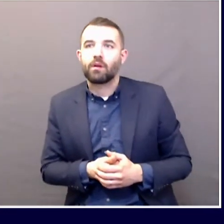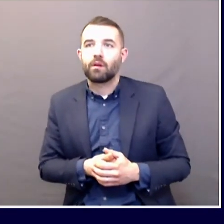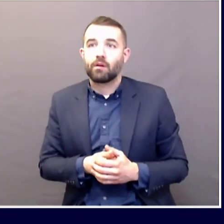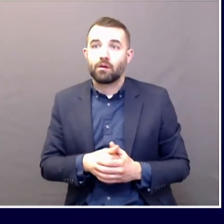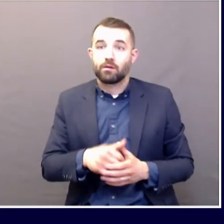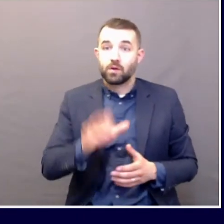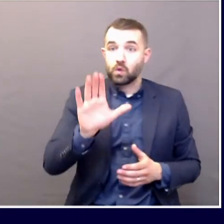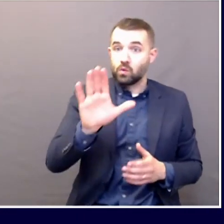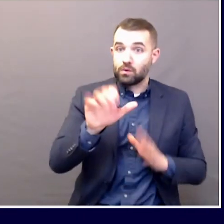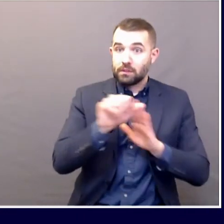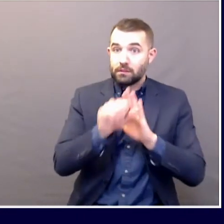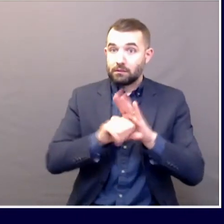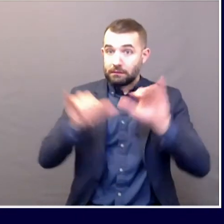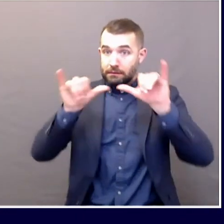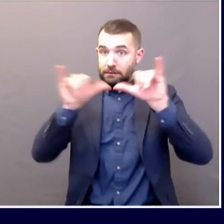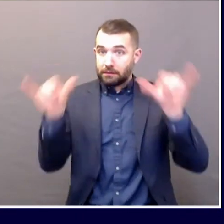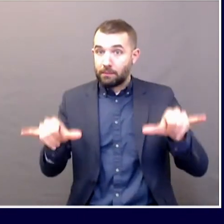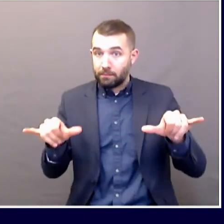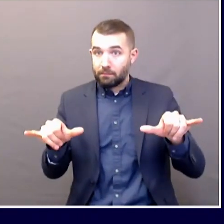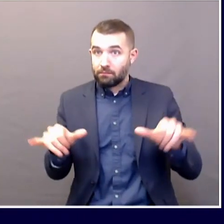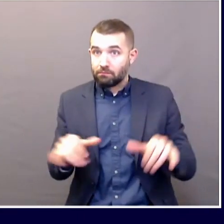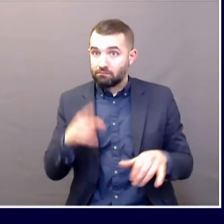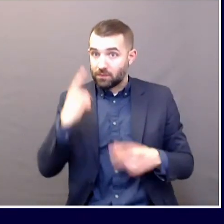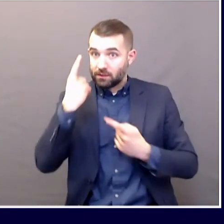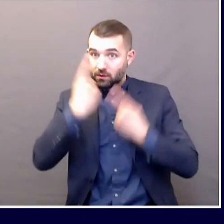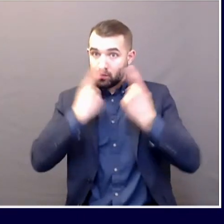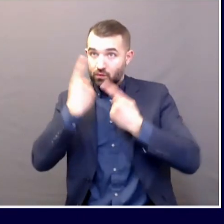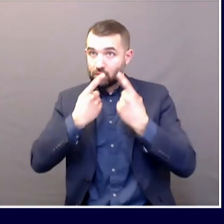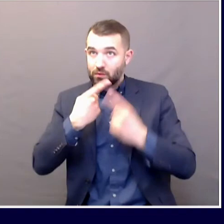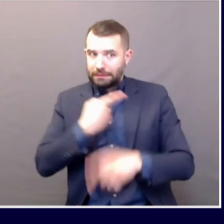doesn't clog up the system like they saw?